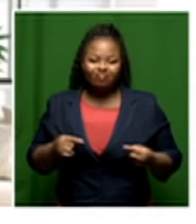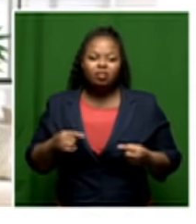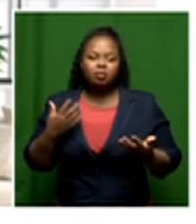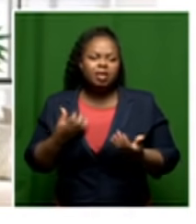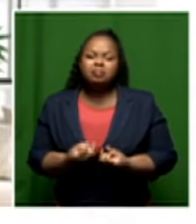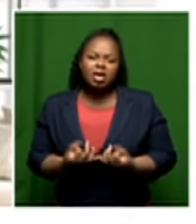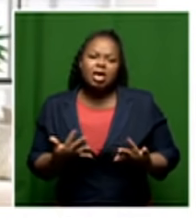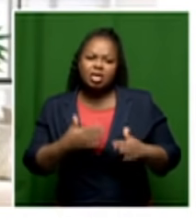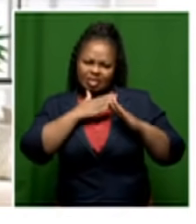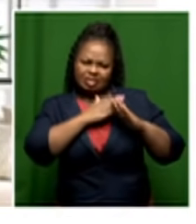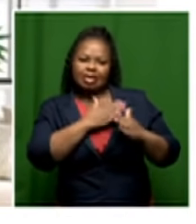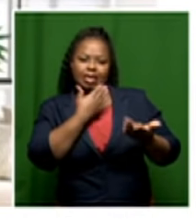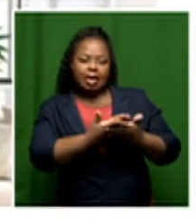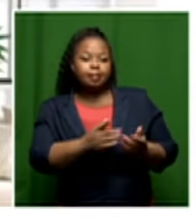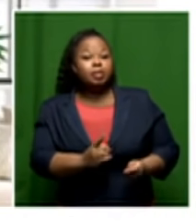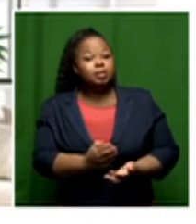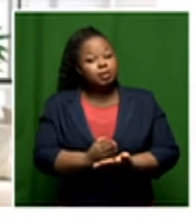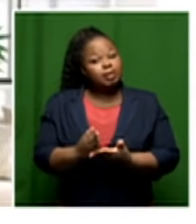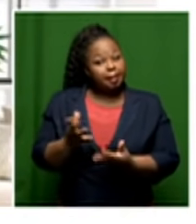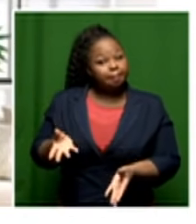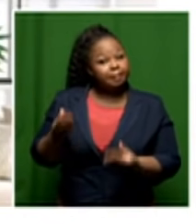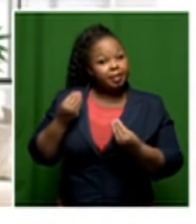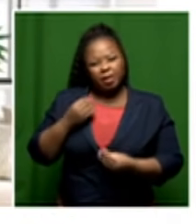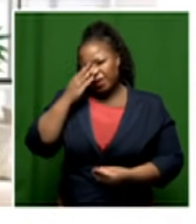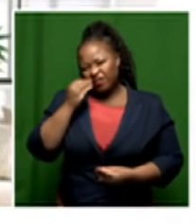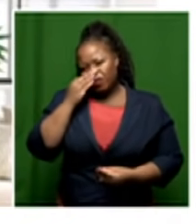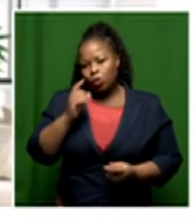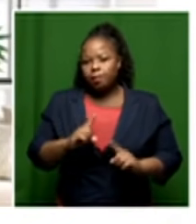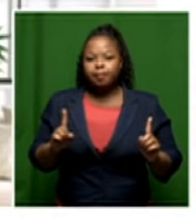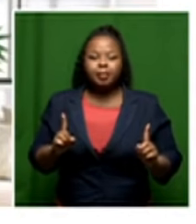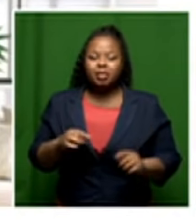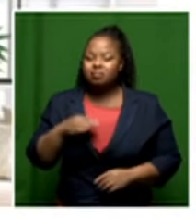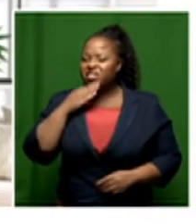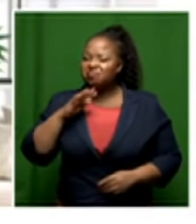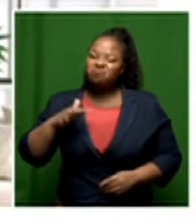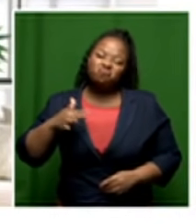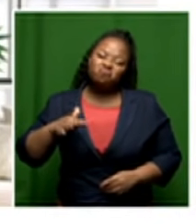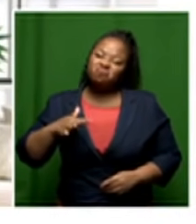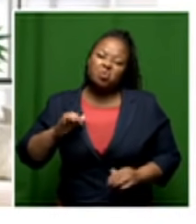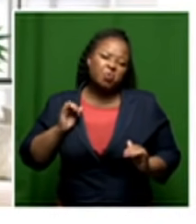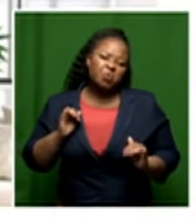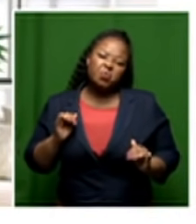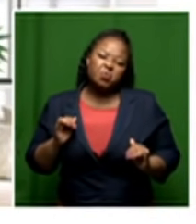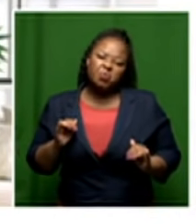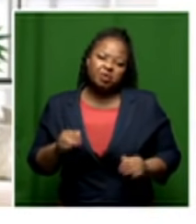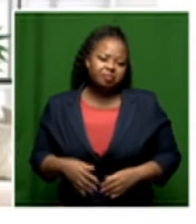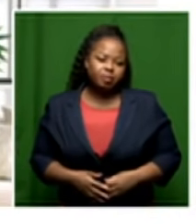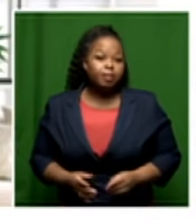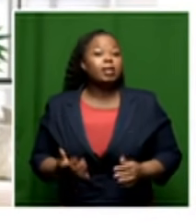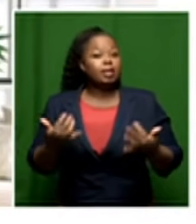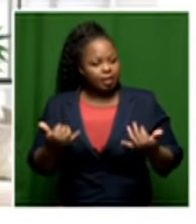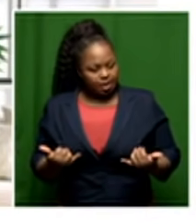not get flu, but some may get the flu, but it might be a milder type of flu. So let's come back then to the